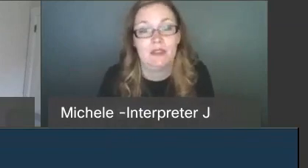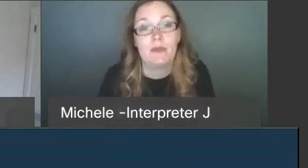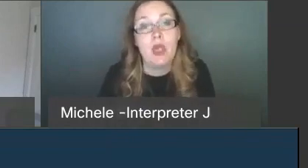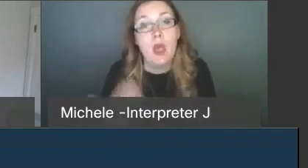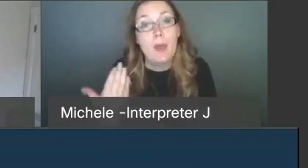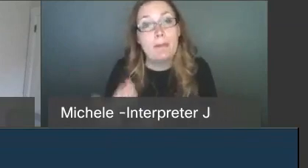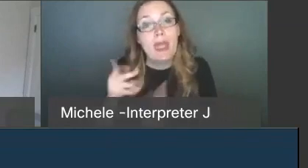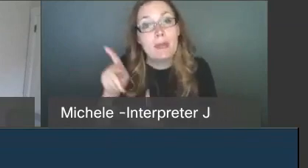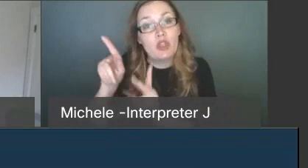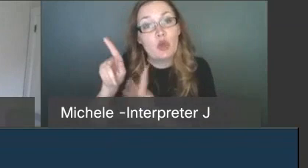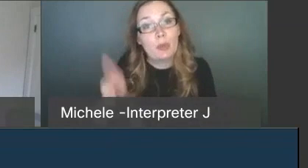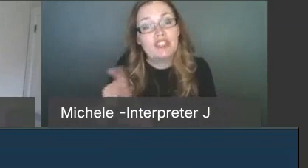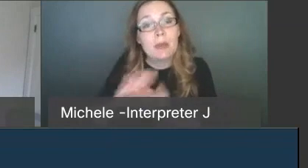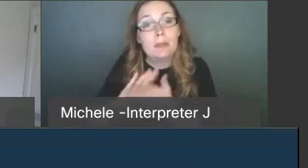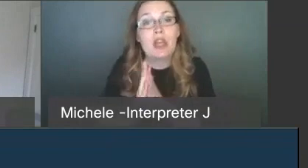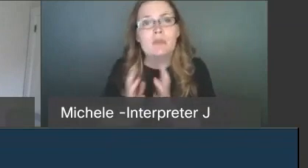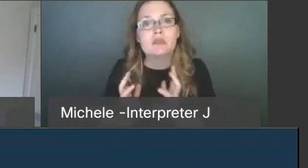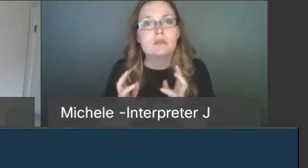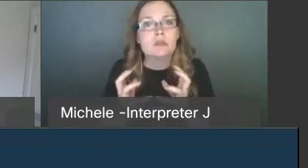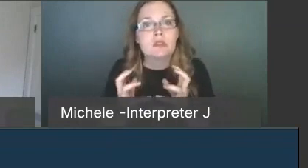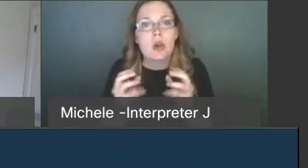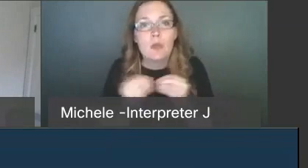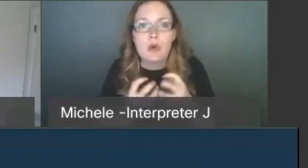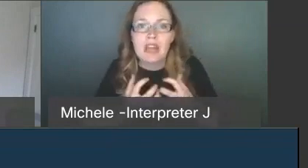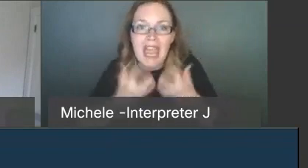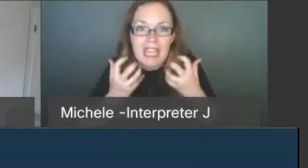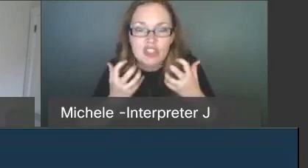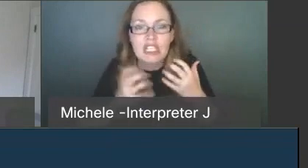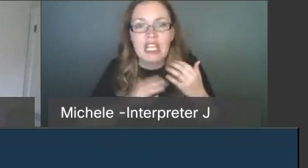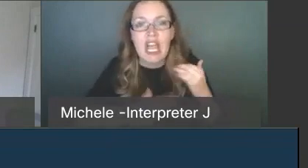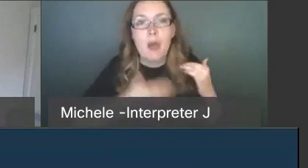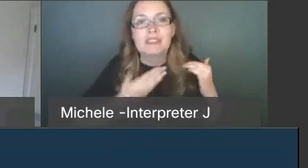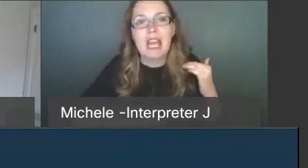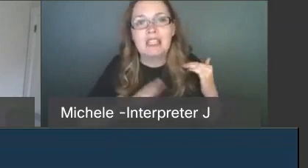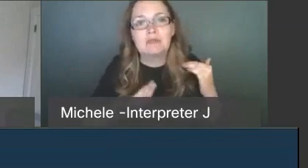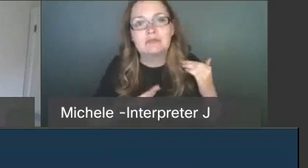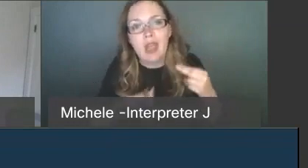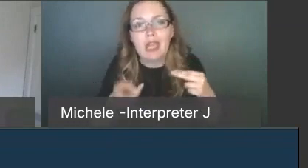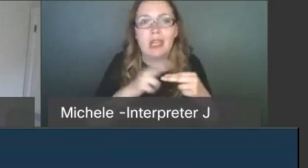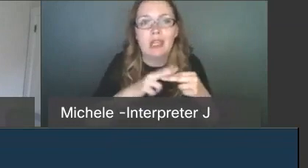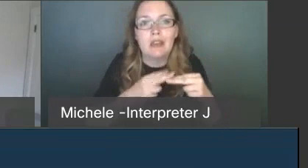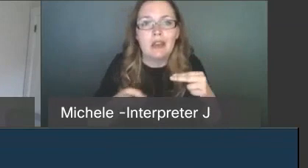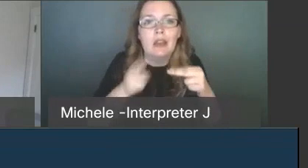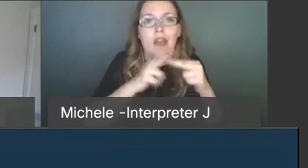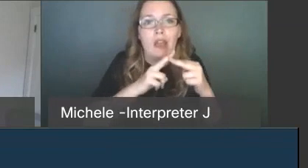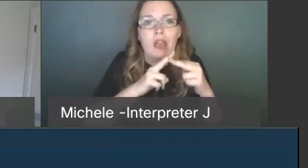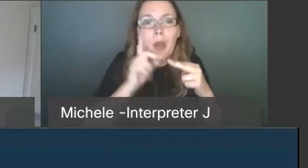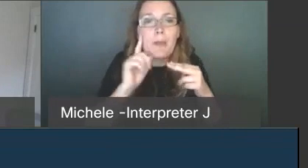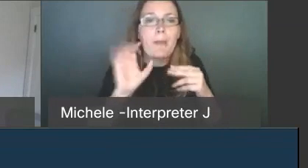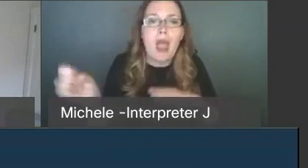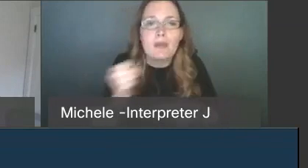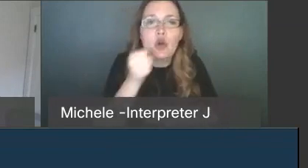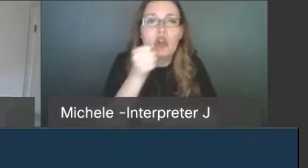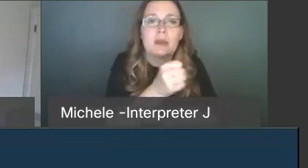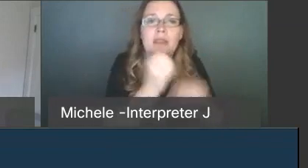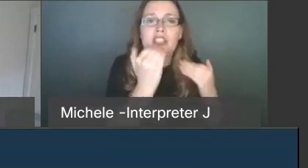be making them more angry and upsetting them further by over intervening, by putting them in a more